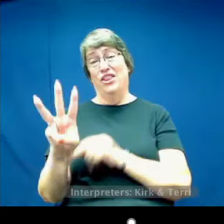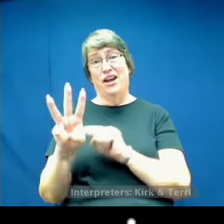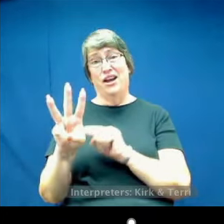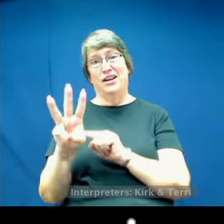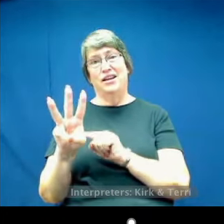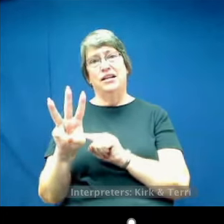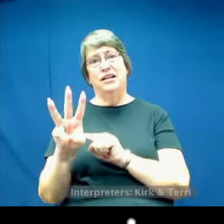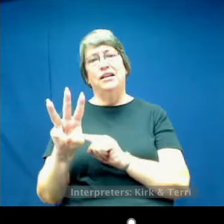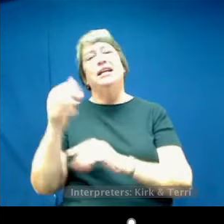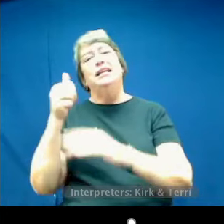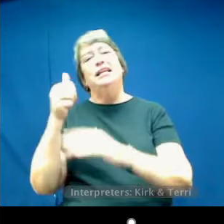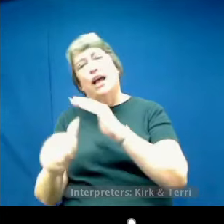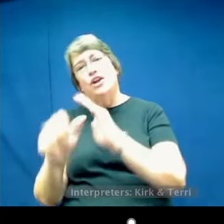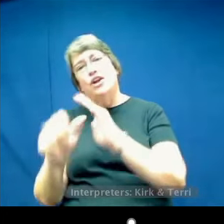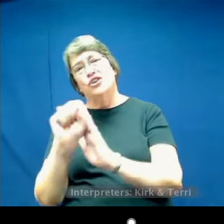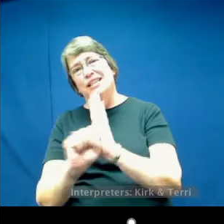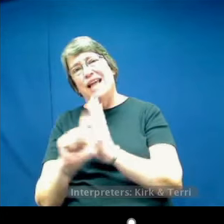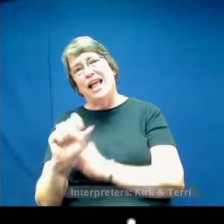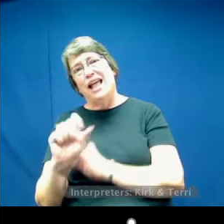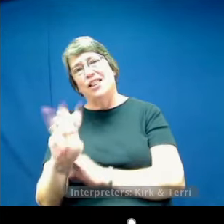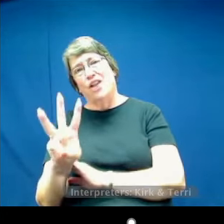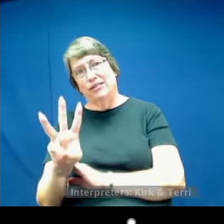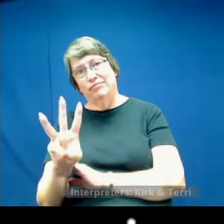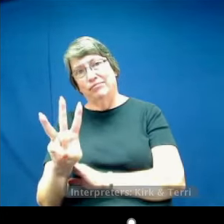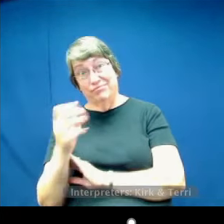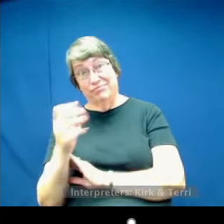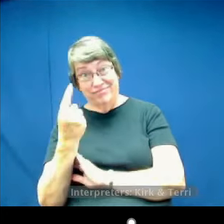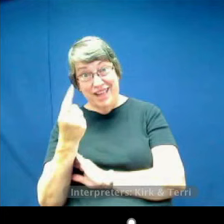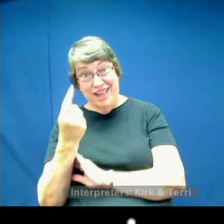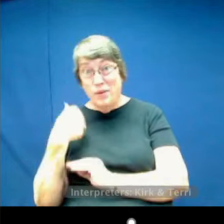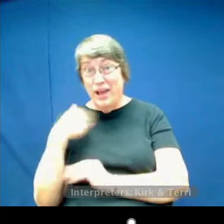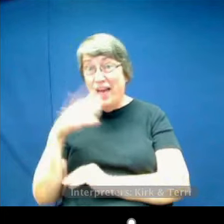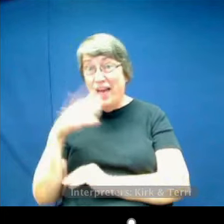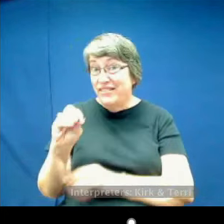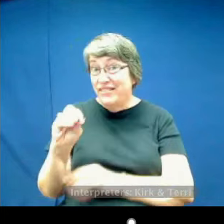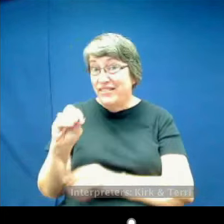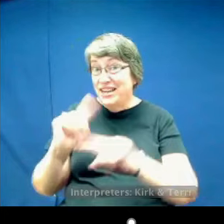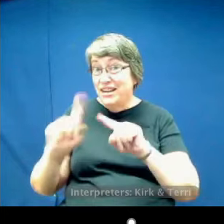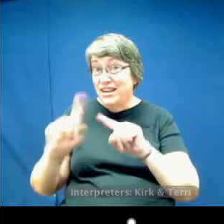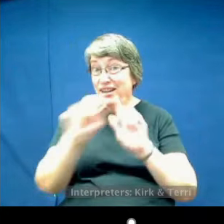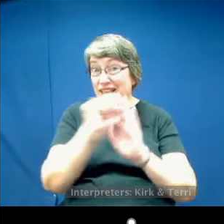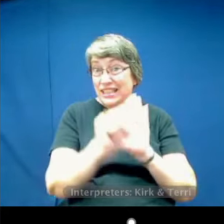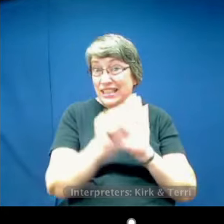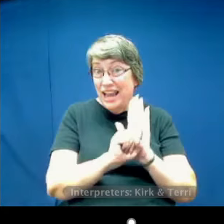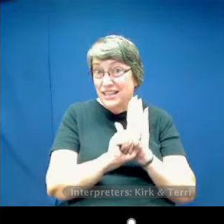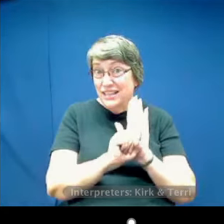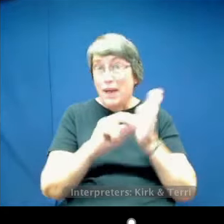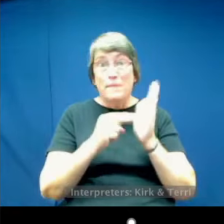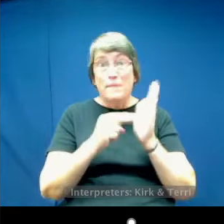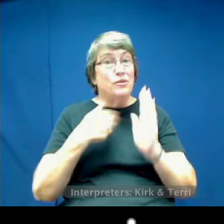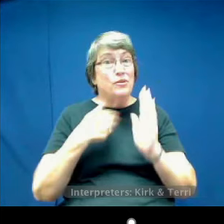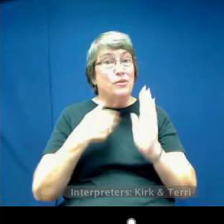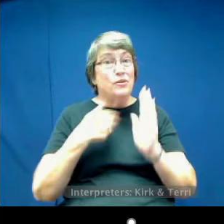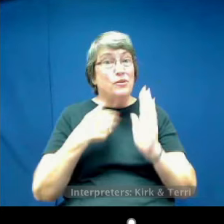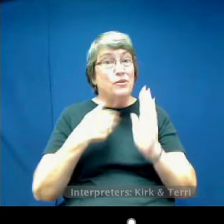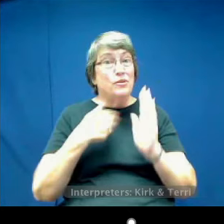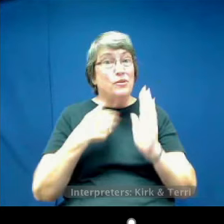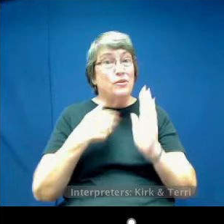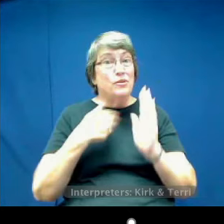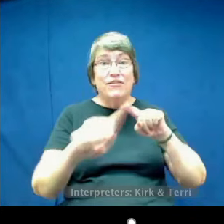law, and there's 50 different states, so there's 50 different statutory schemes that set